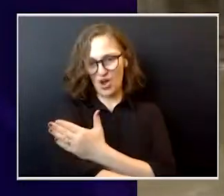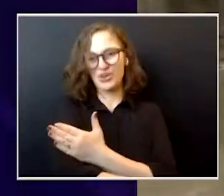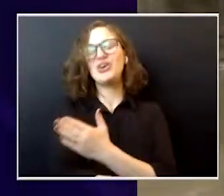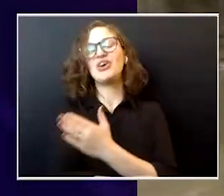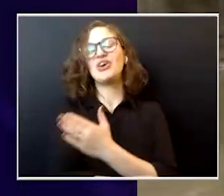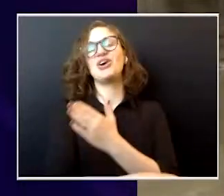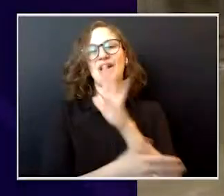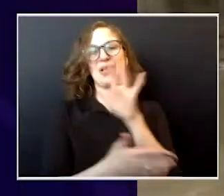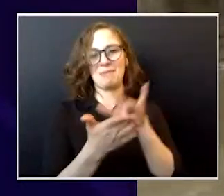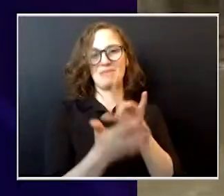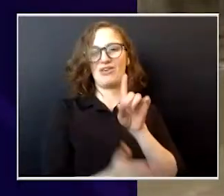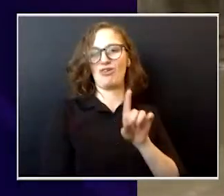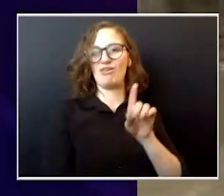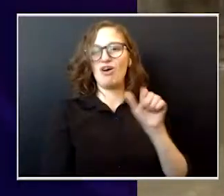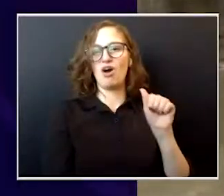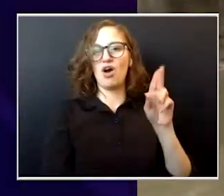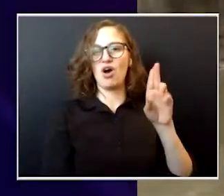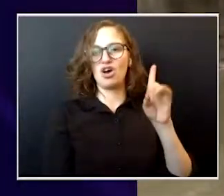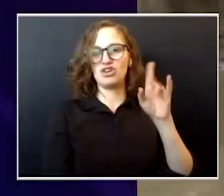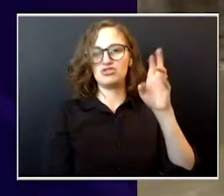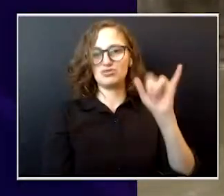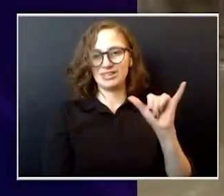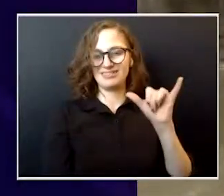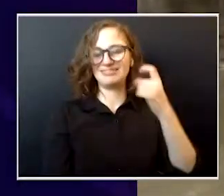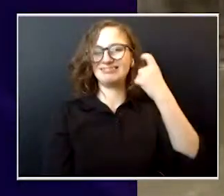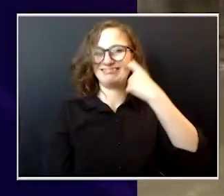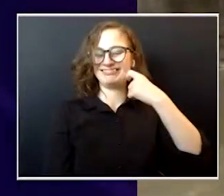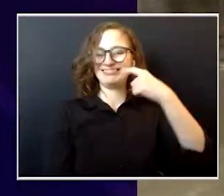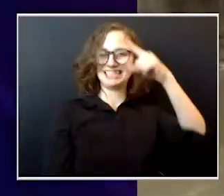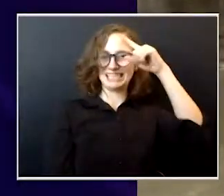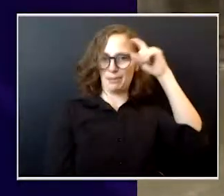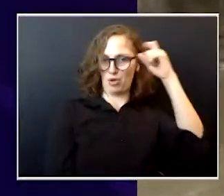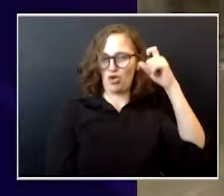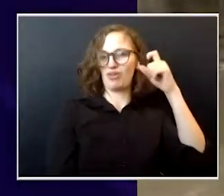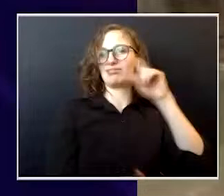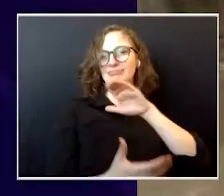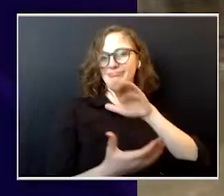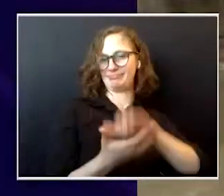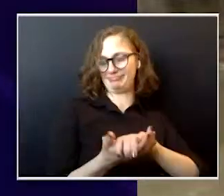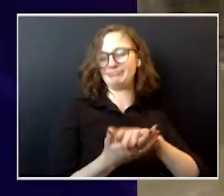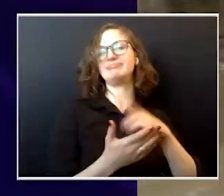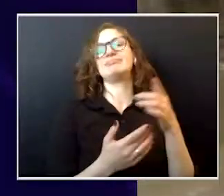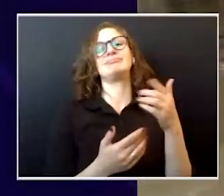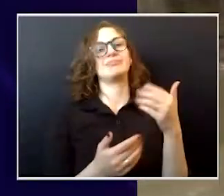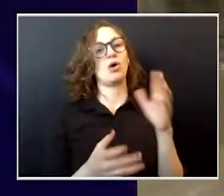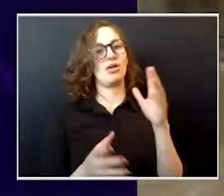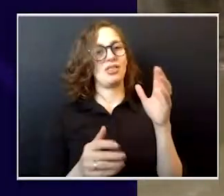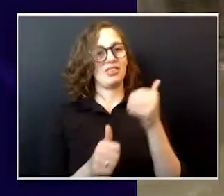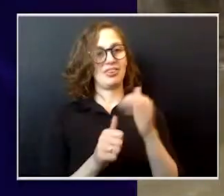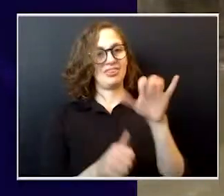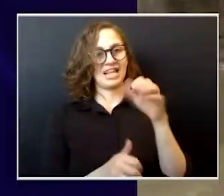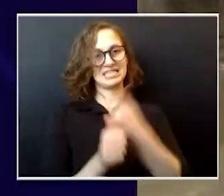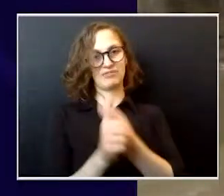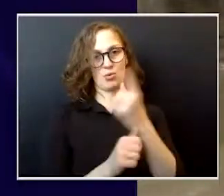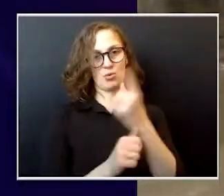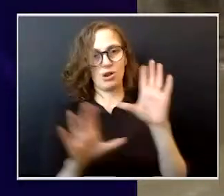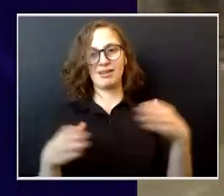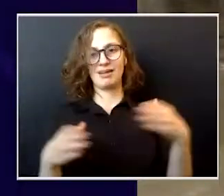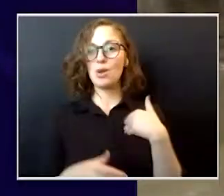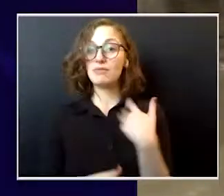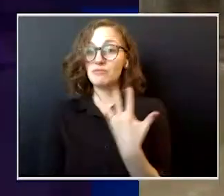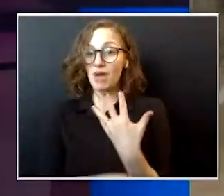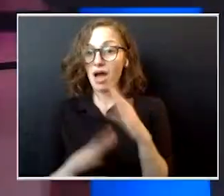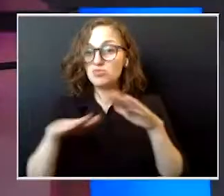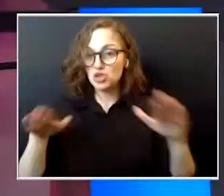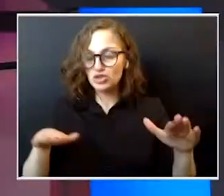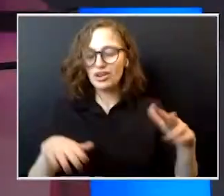summer, and that's the whole gang put together. So we have 5 children. And then 3 grandchildren. I love it. Yeah. And so you,